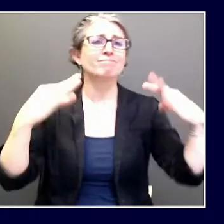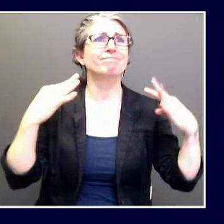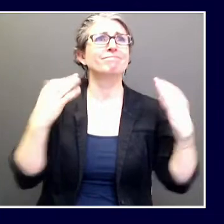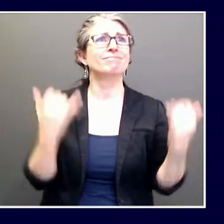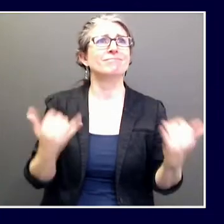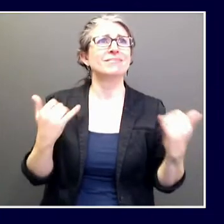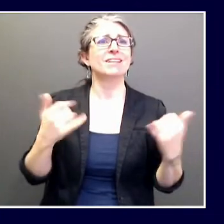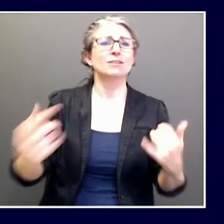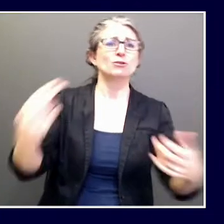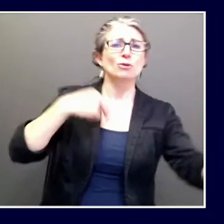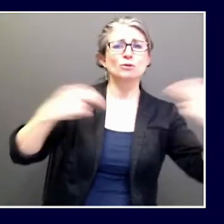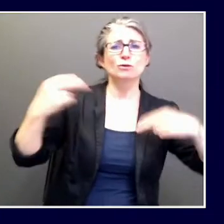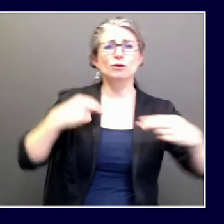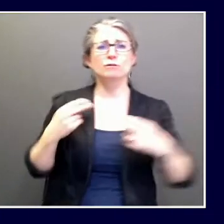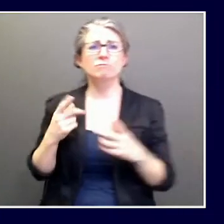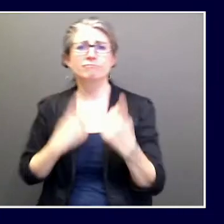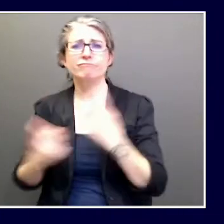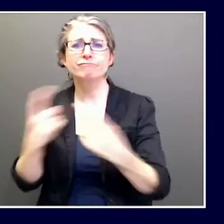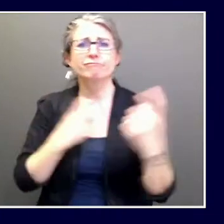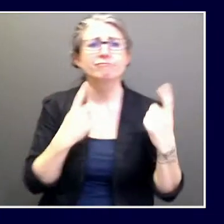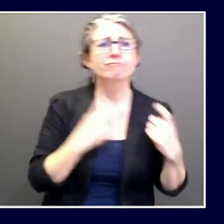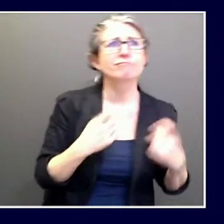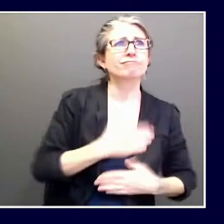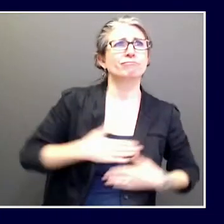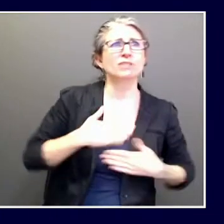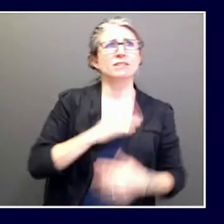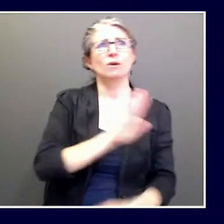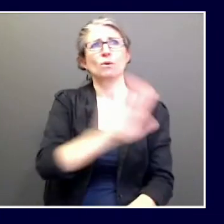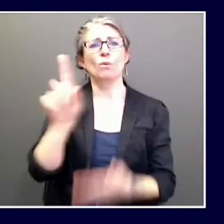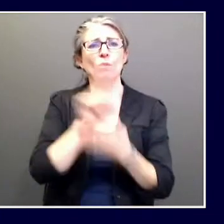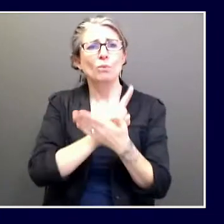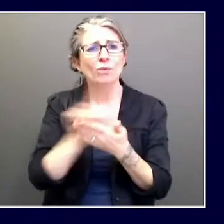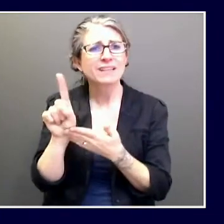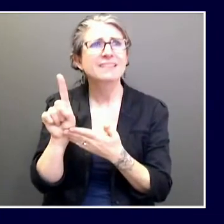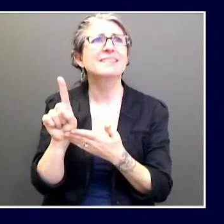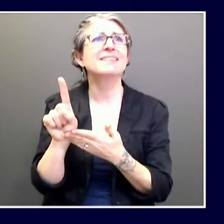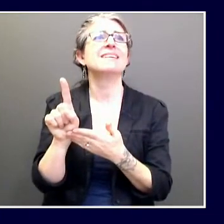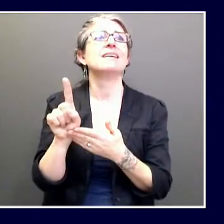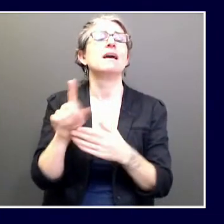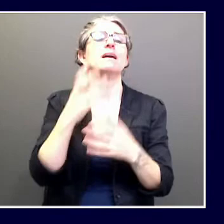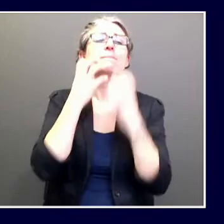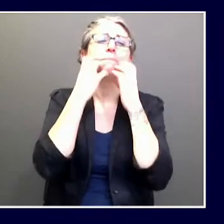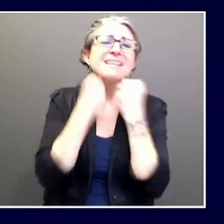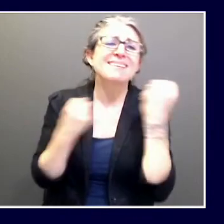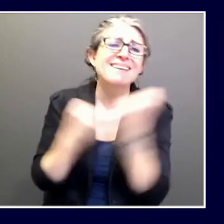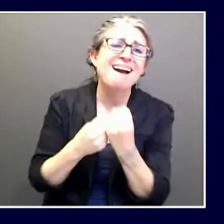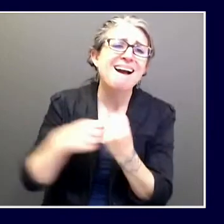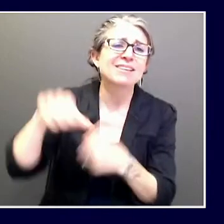We hope everyone has a good week. As always, please be kind and take care of one another. We'll see everyone again soon.